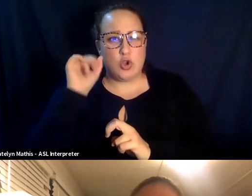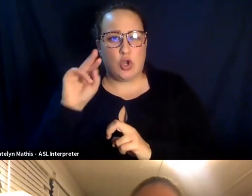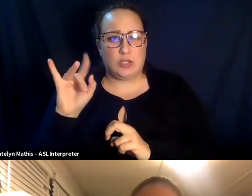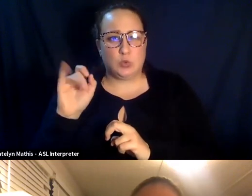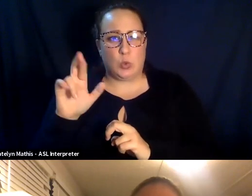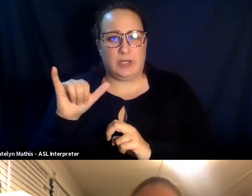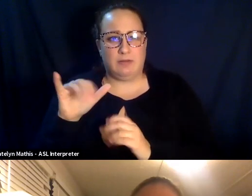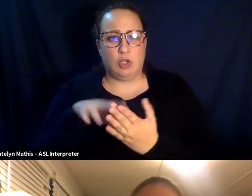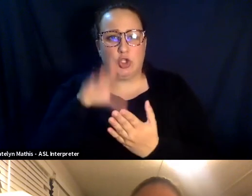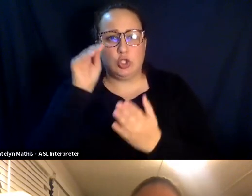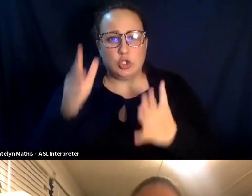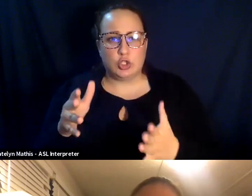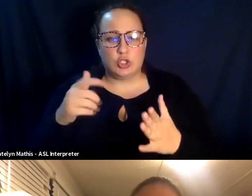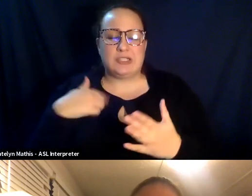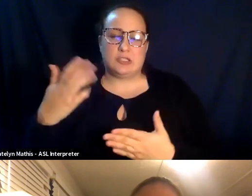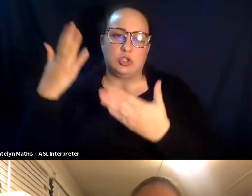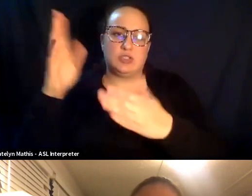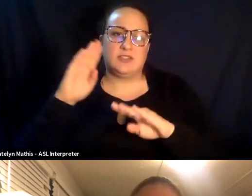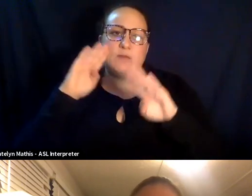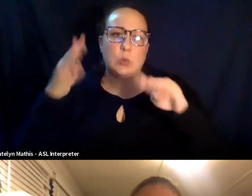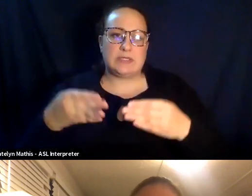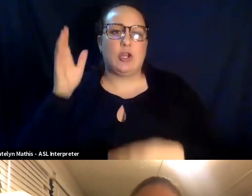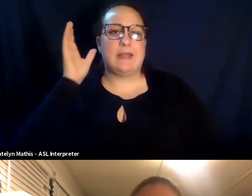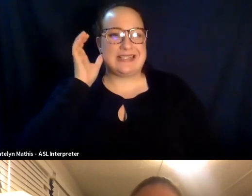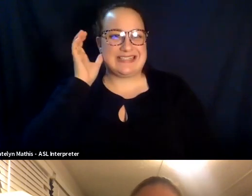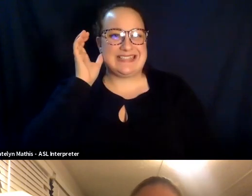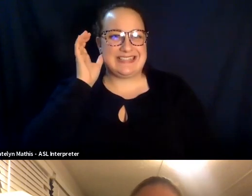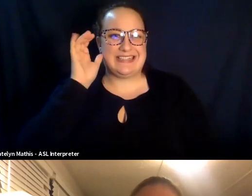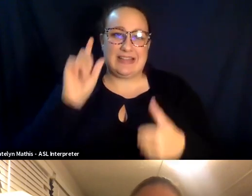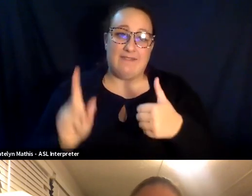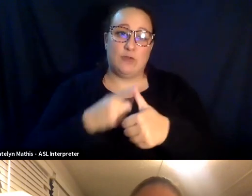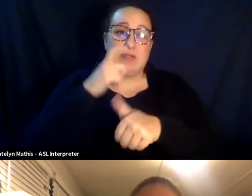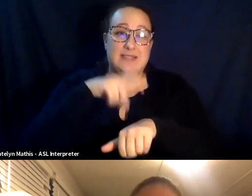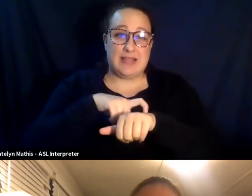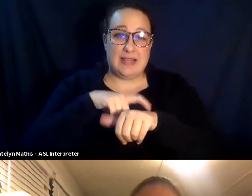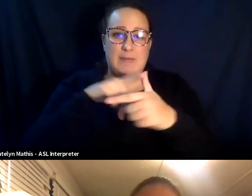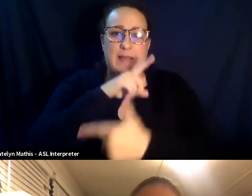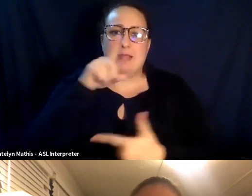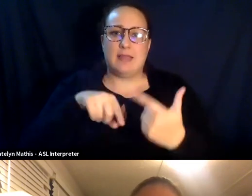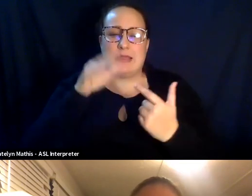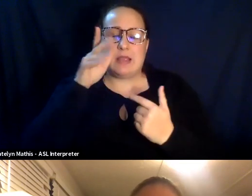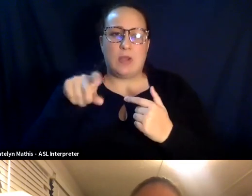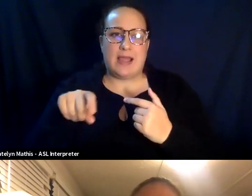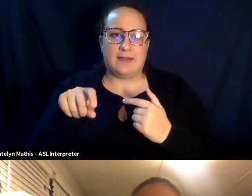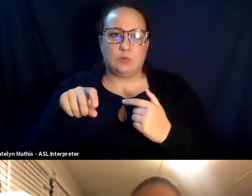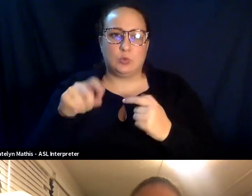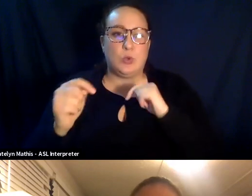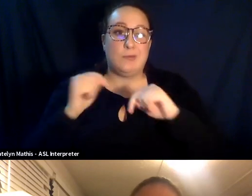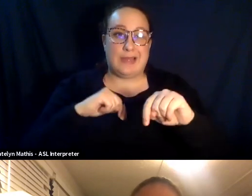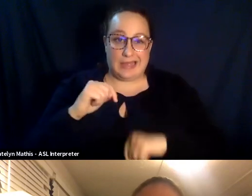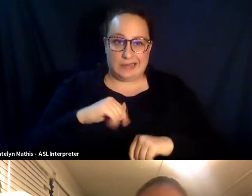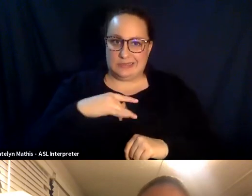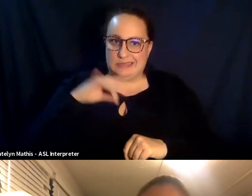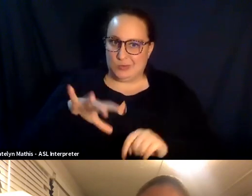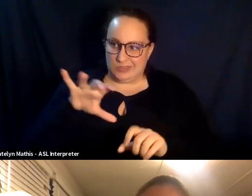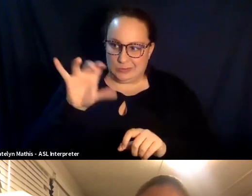do suggest just really focusing on listening that first time around, and then they're going to have to go back, which they don't like doing, they